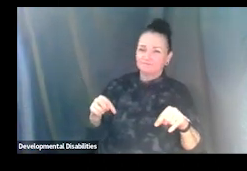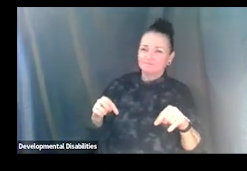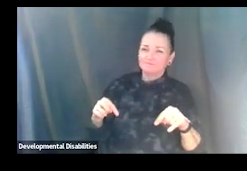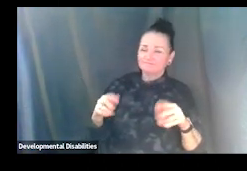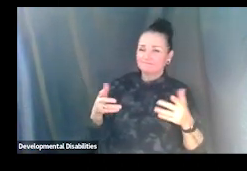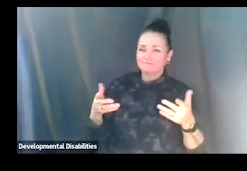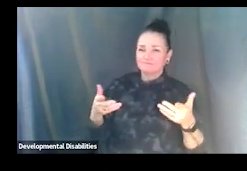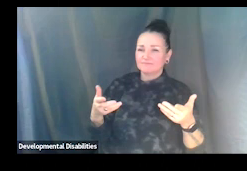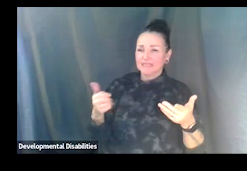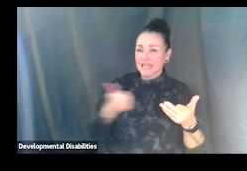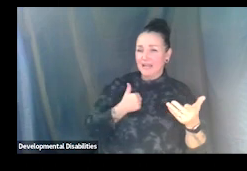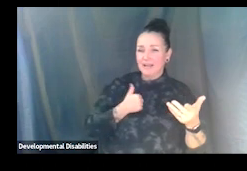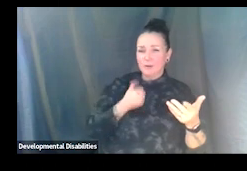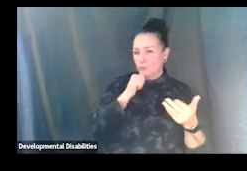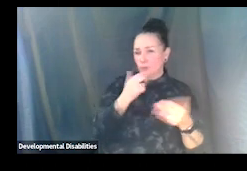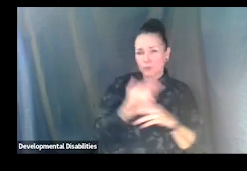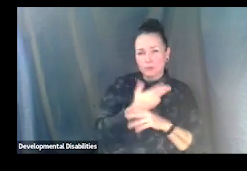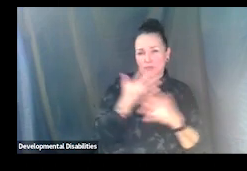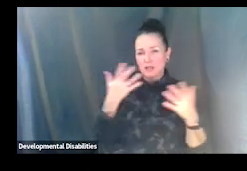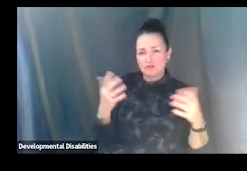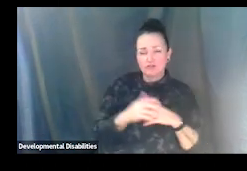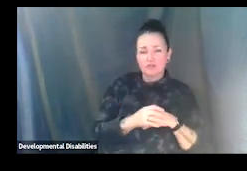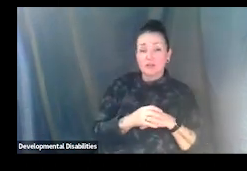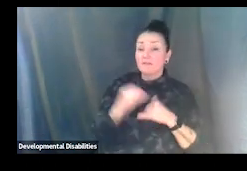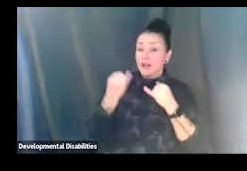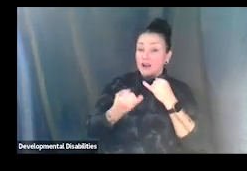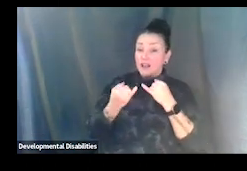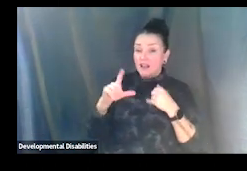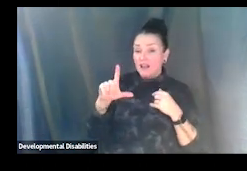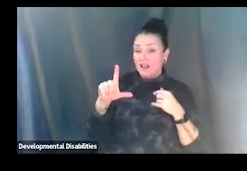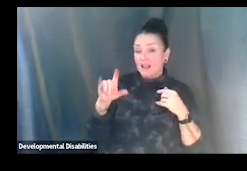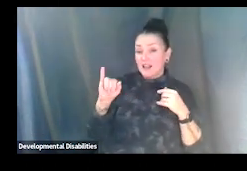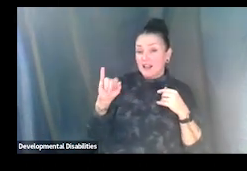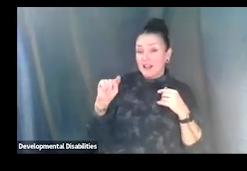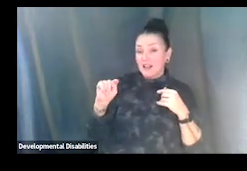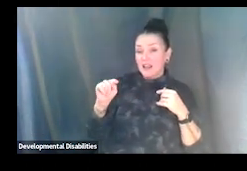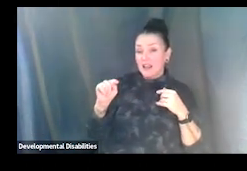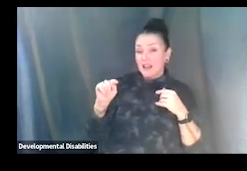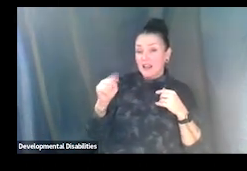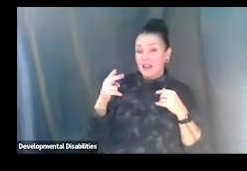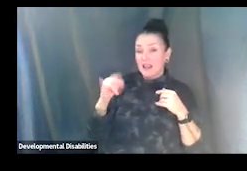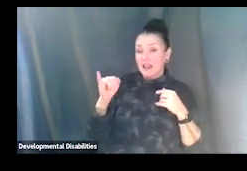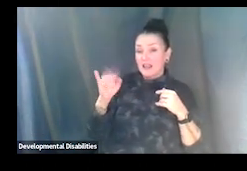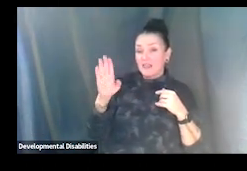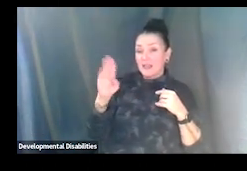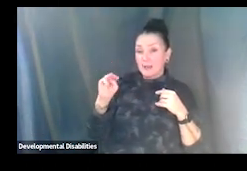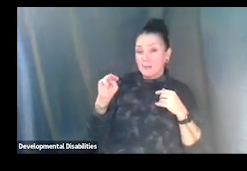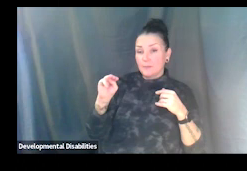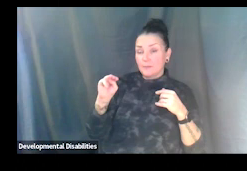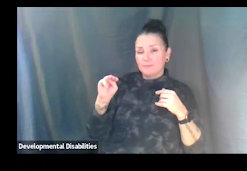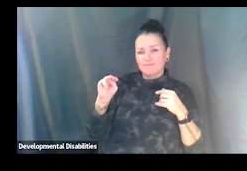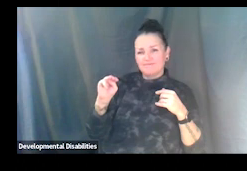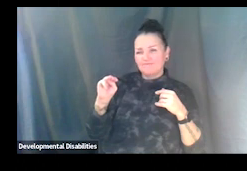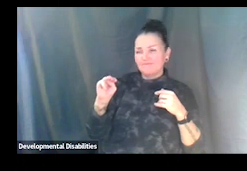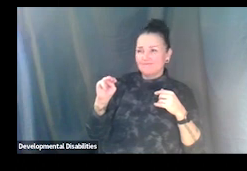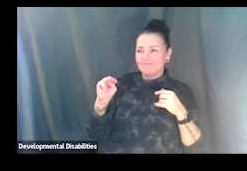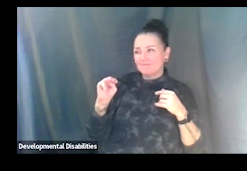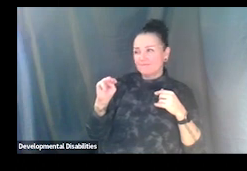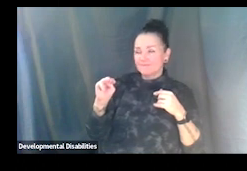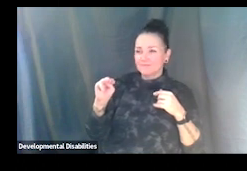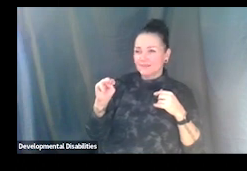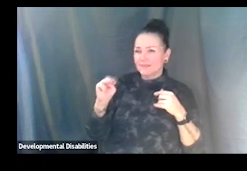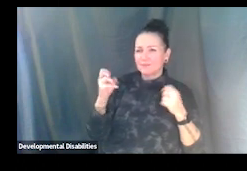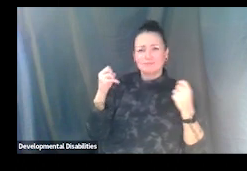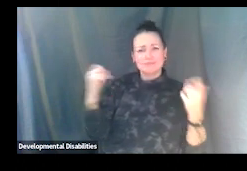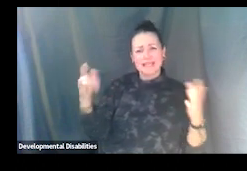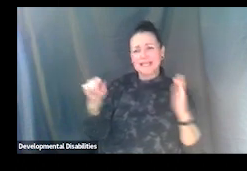of lithium. I cannot recall the last time I prescribed lithium personally for impulsive aggressive behavior. Lithium has all kinds